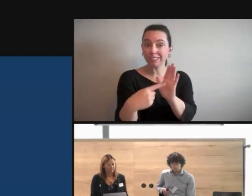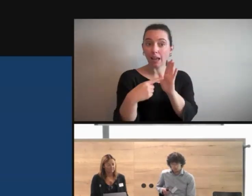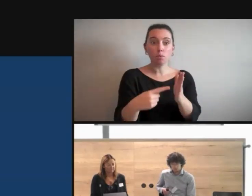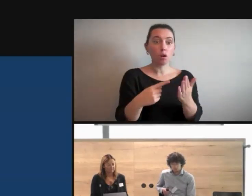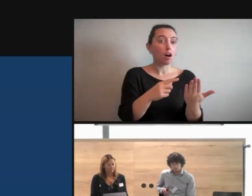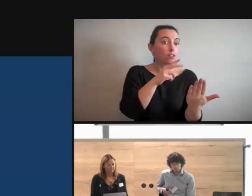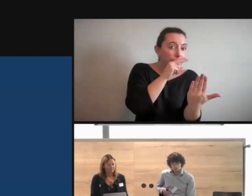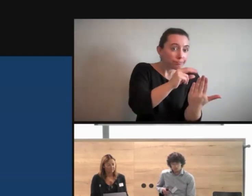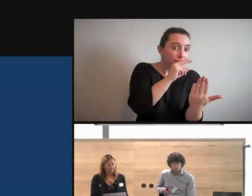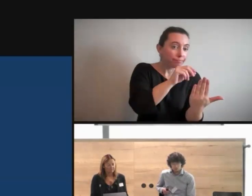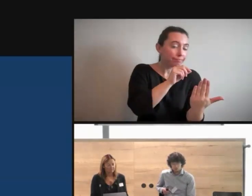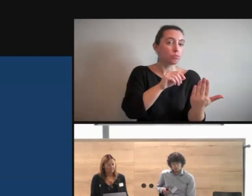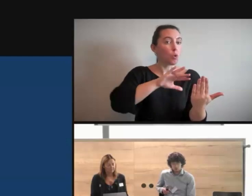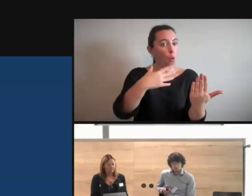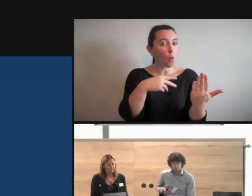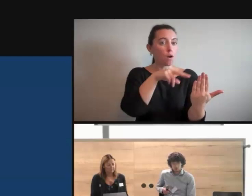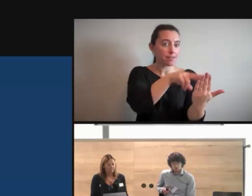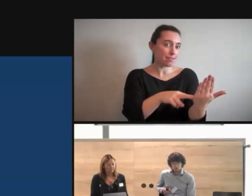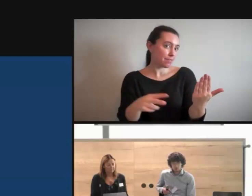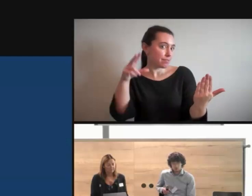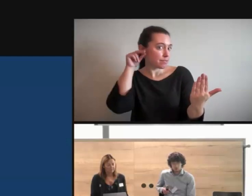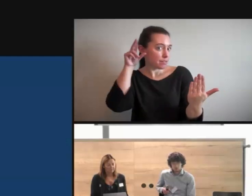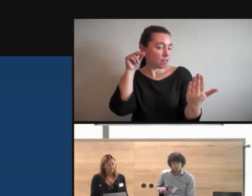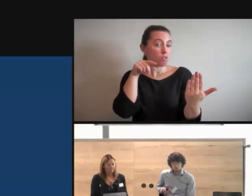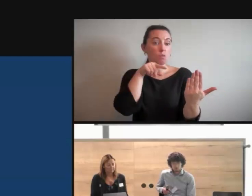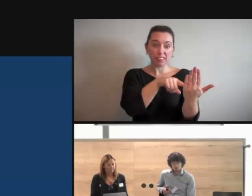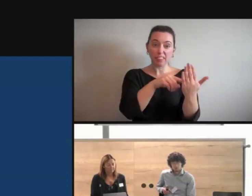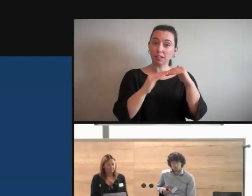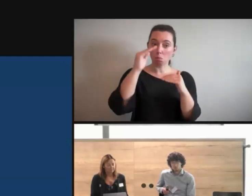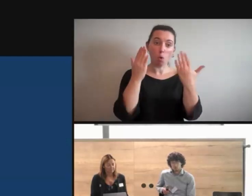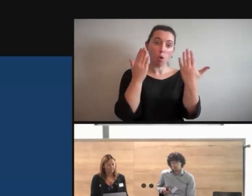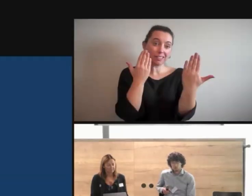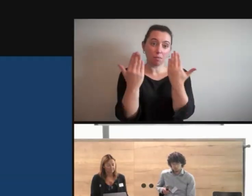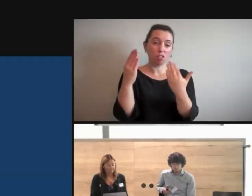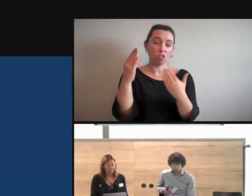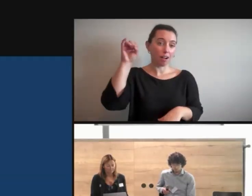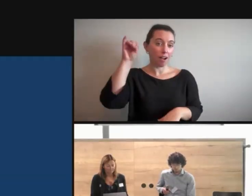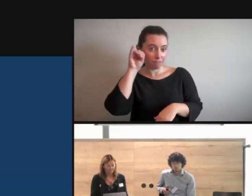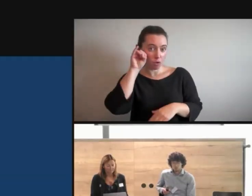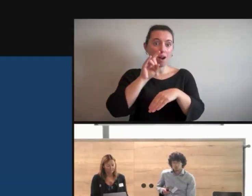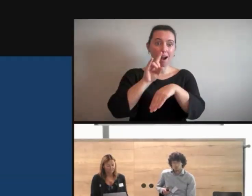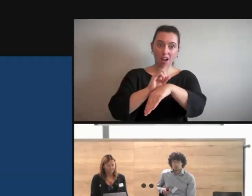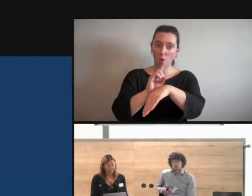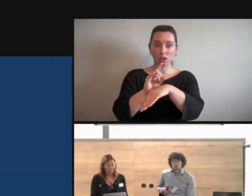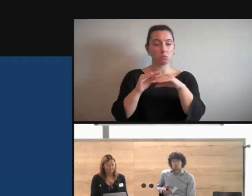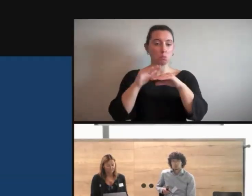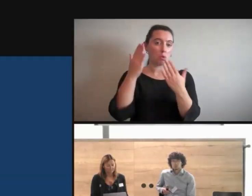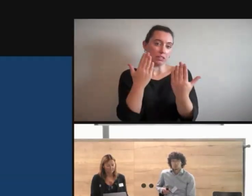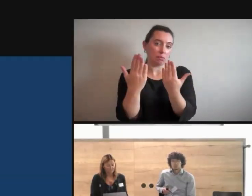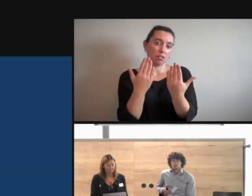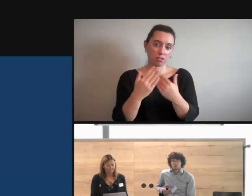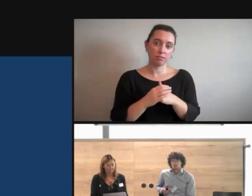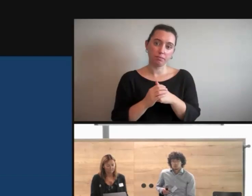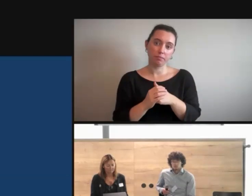readers on those platforms are more operate in very similar ways now.